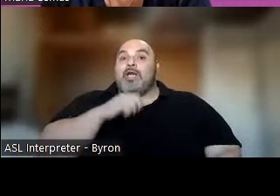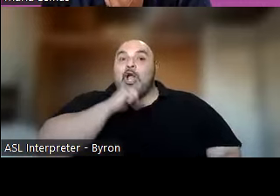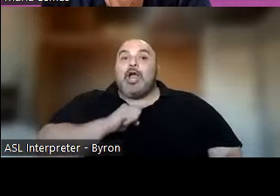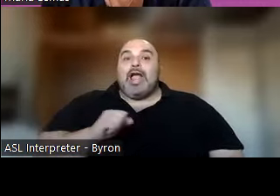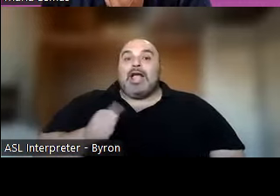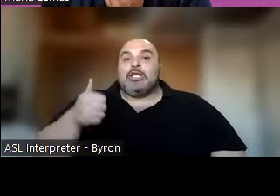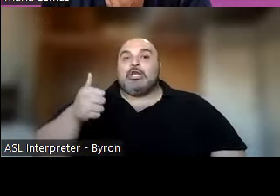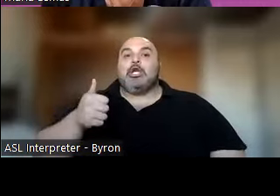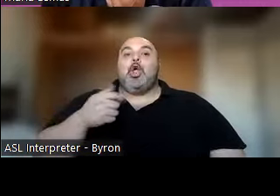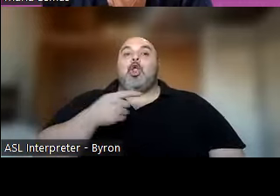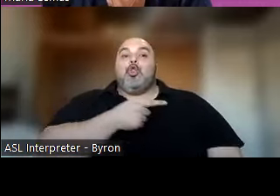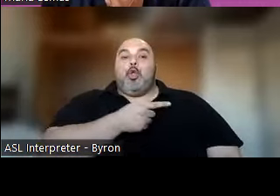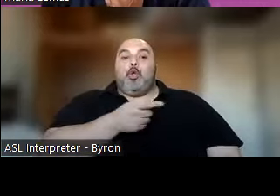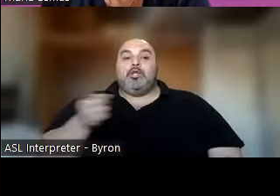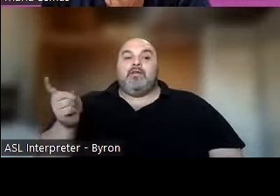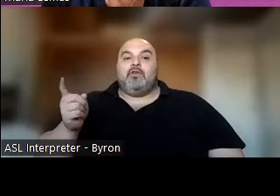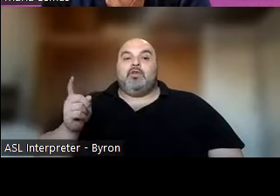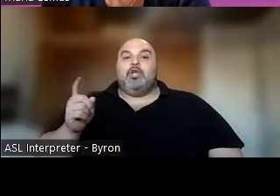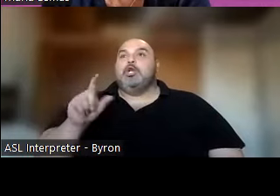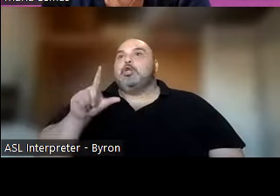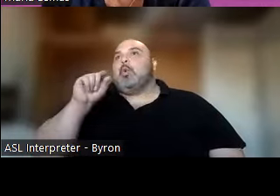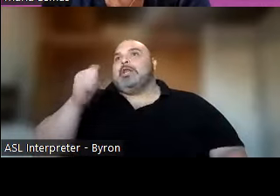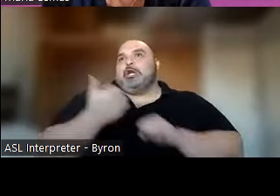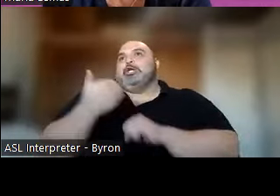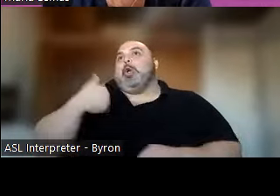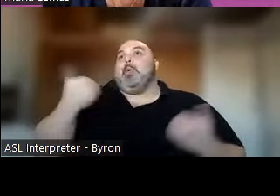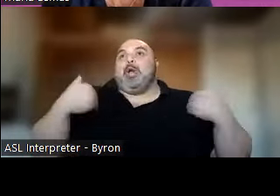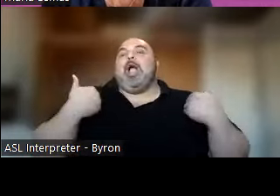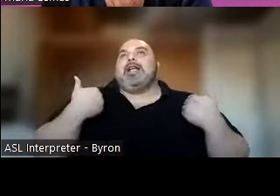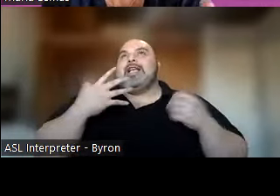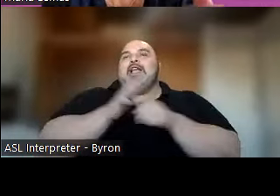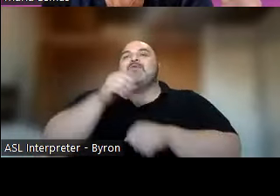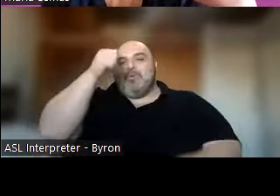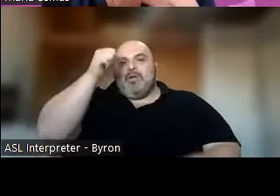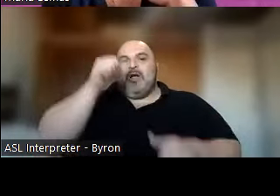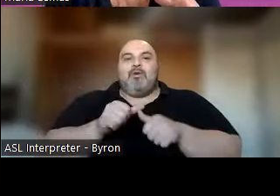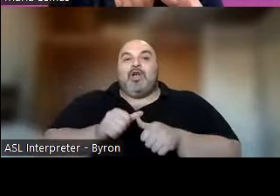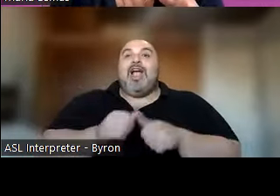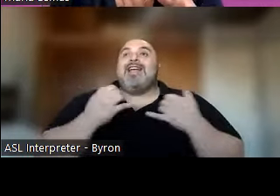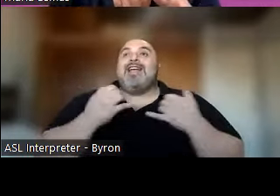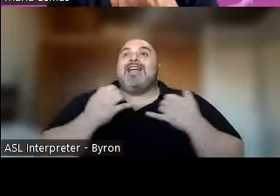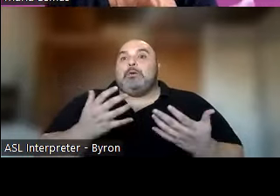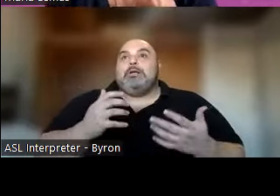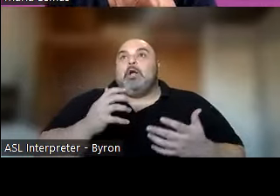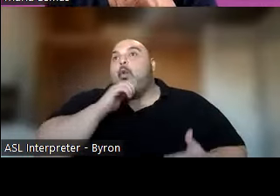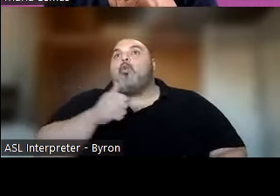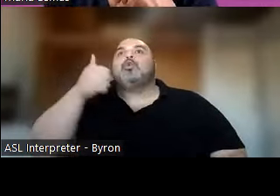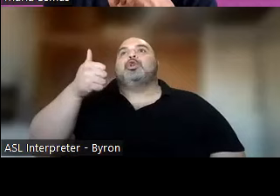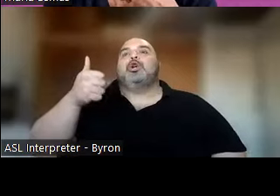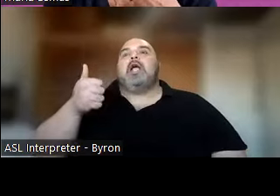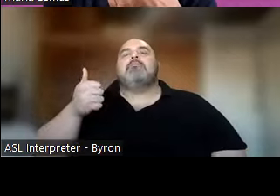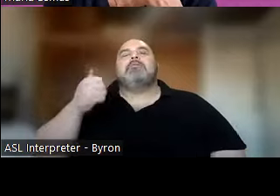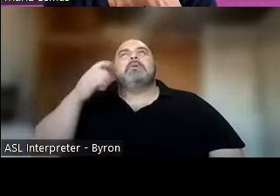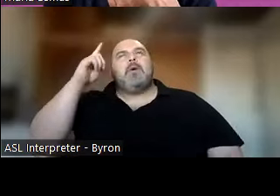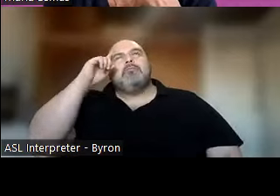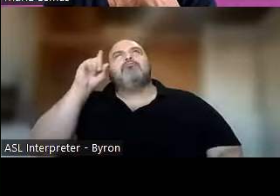us who were 20 years ago, were young enough to remember, are now aging. And what has brought to mind for us is that